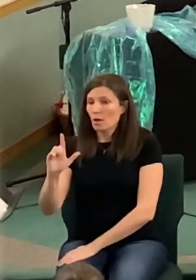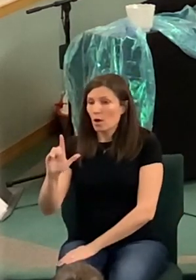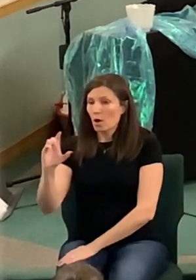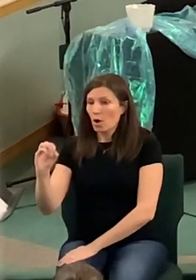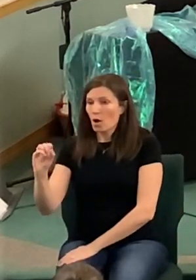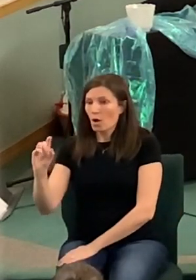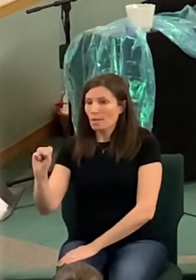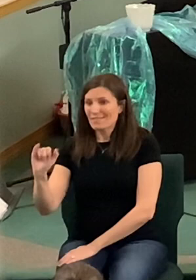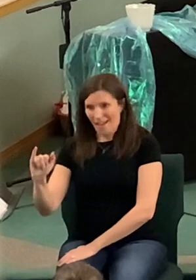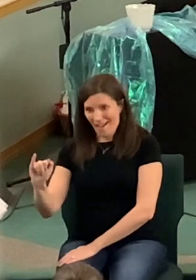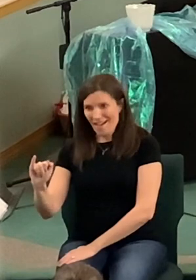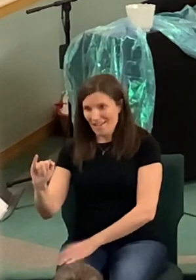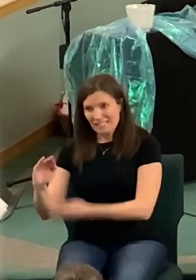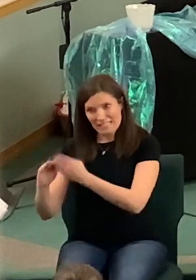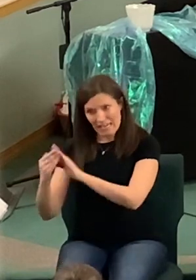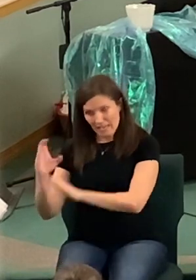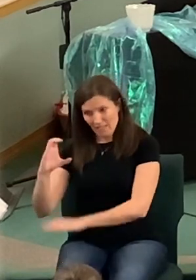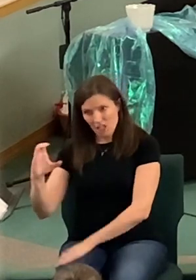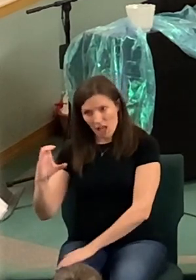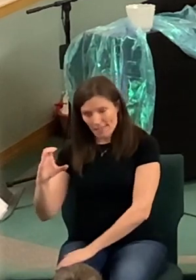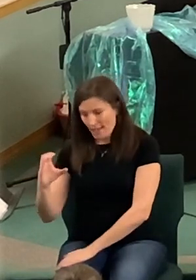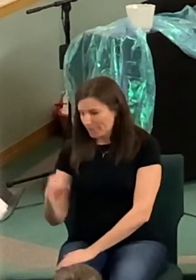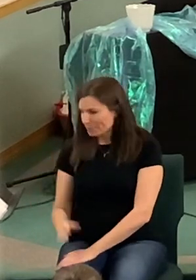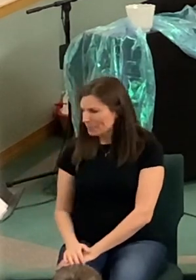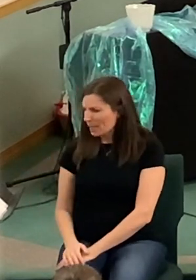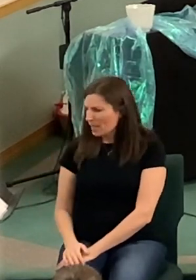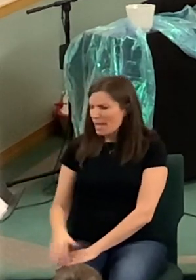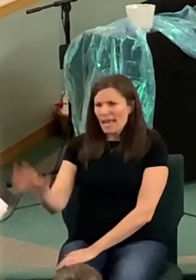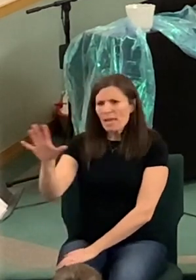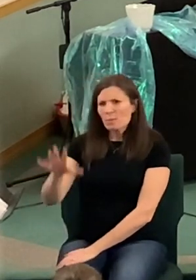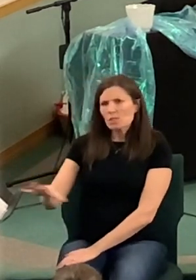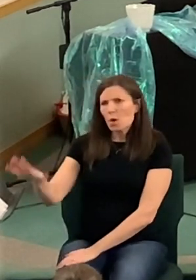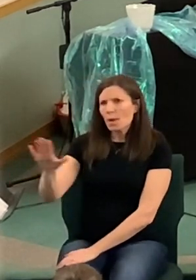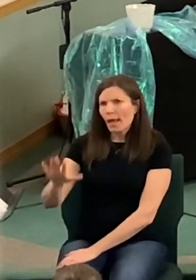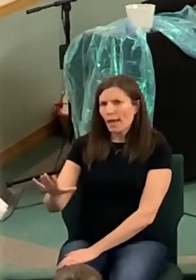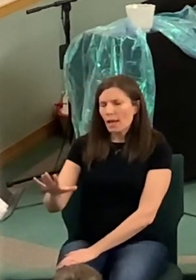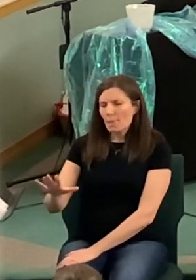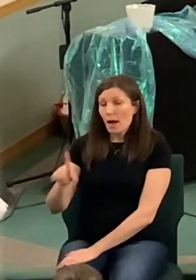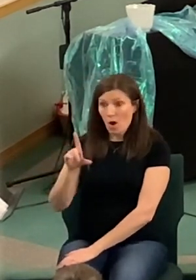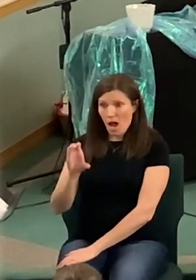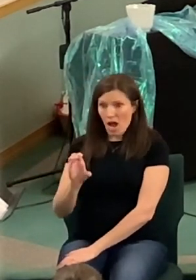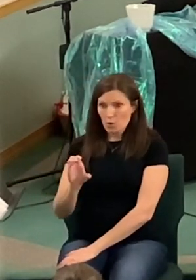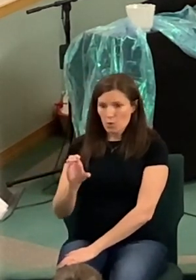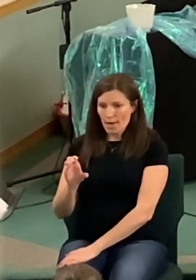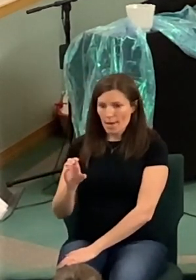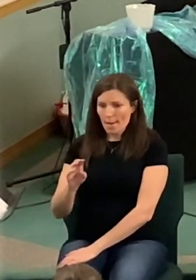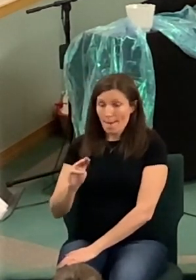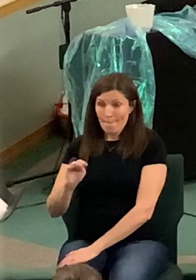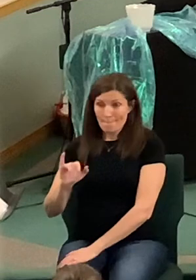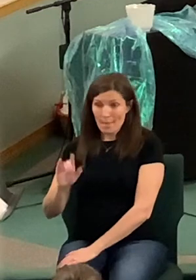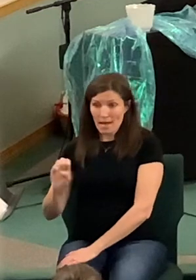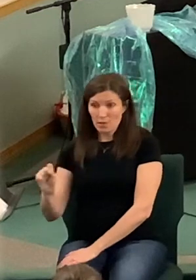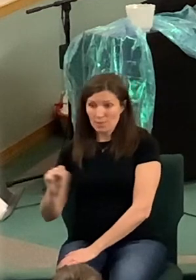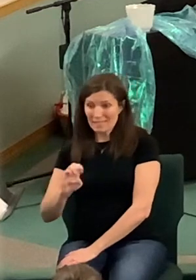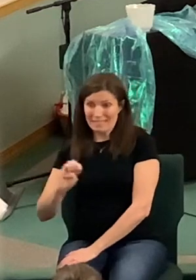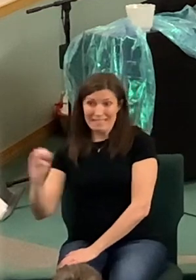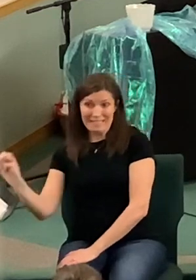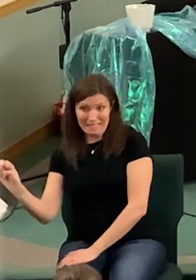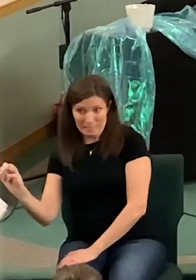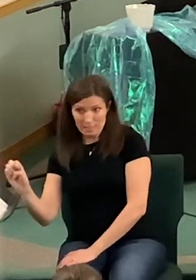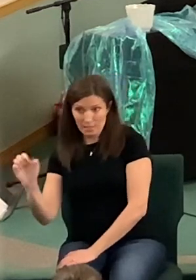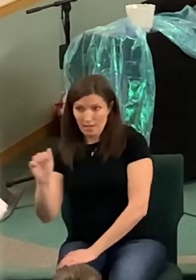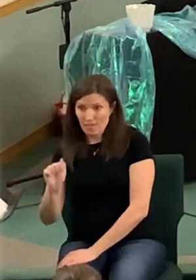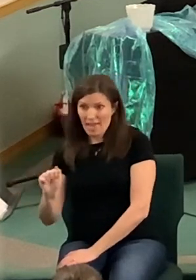in the city of Colossae. It was located about 100 miles east of the city of Ephesus in Asia Minor, which is